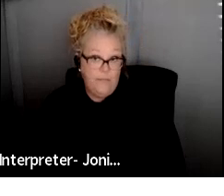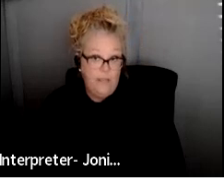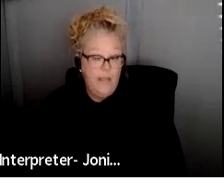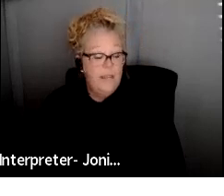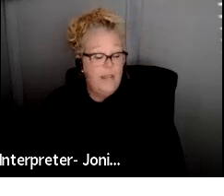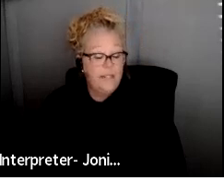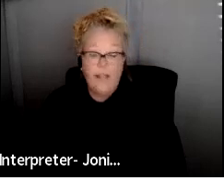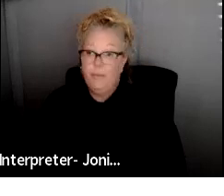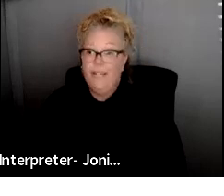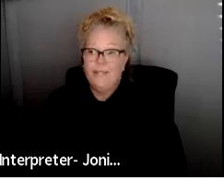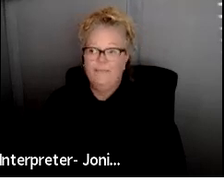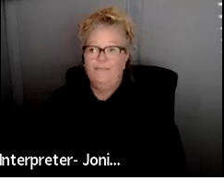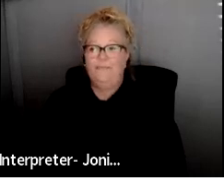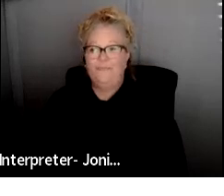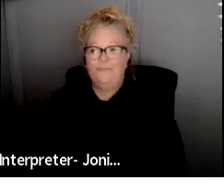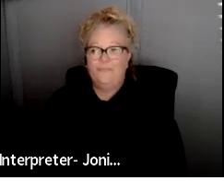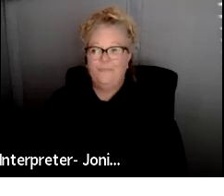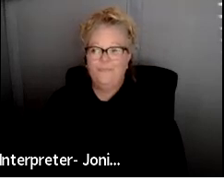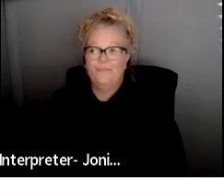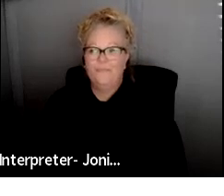environments. Next slide, please.